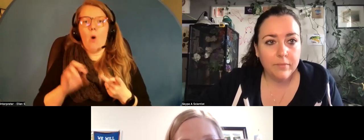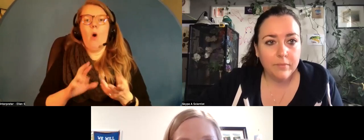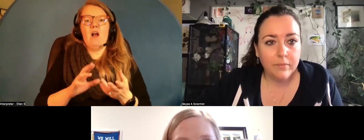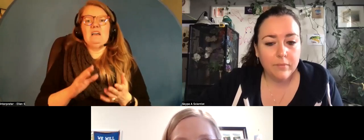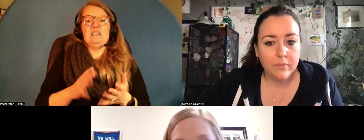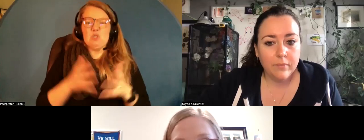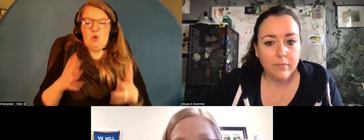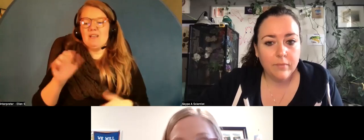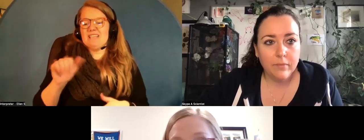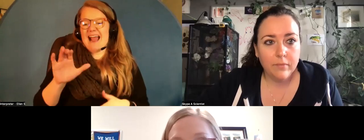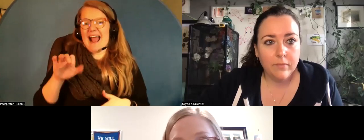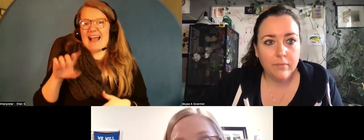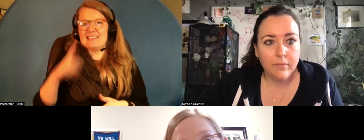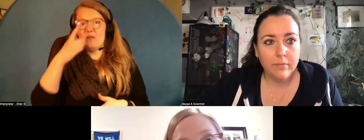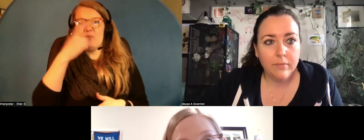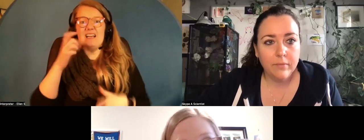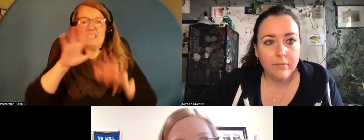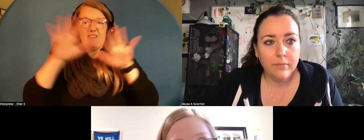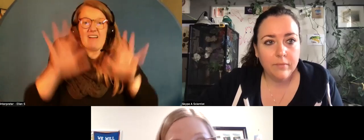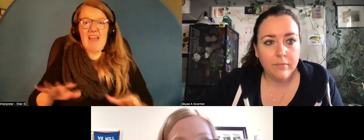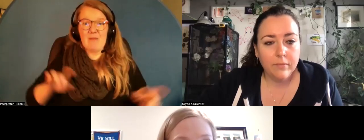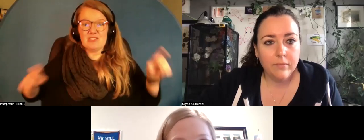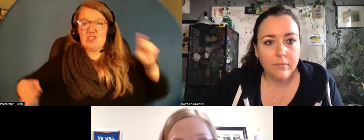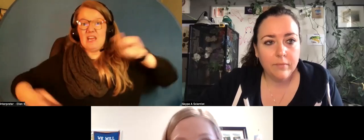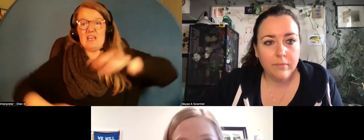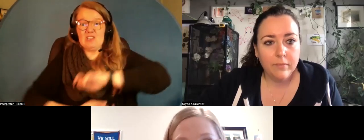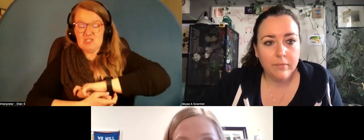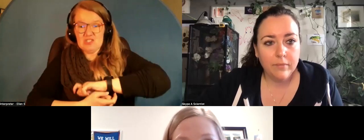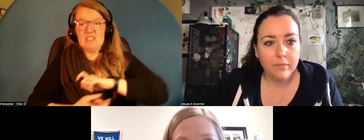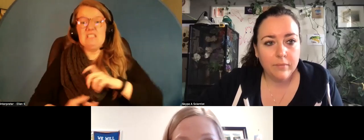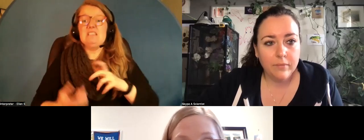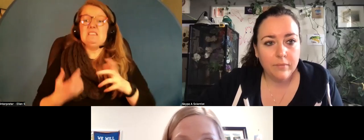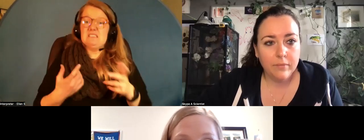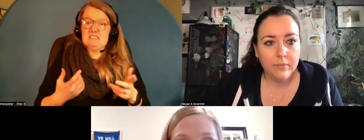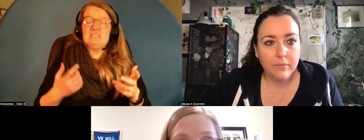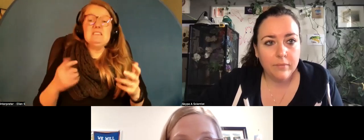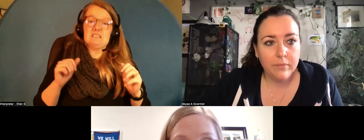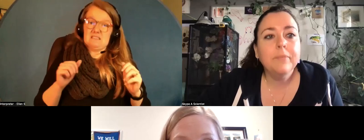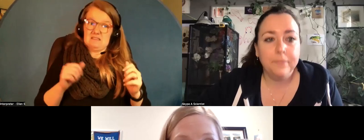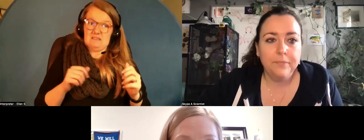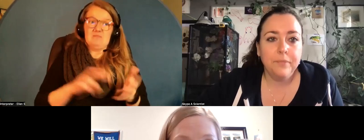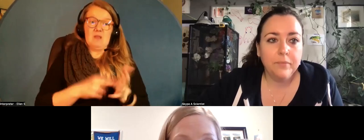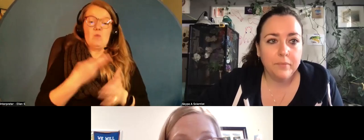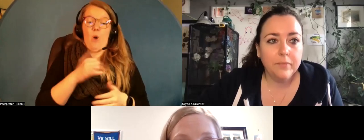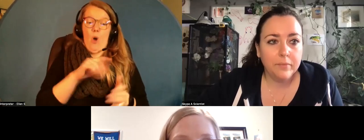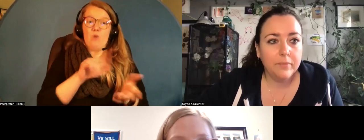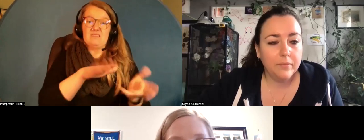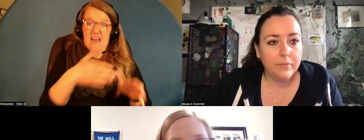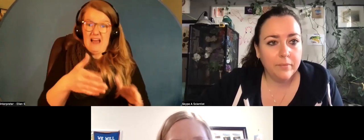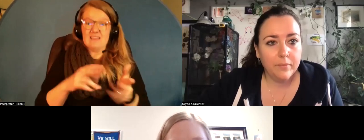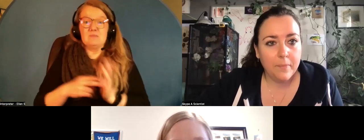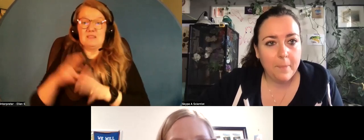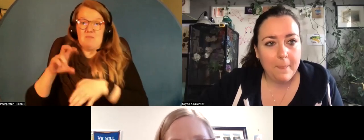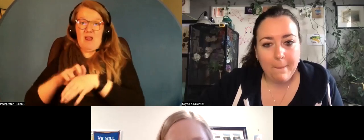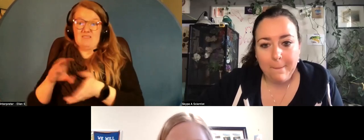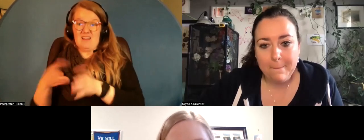might drive the host towards extinction, which could lead the parasites into extinction as well, right? So